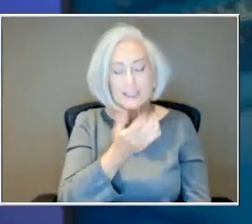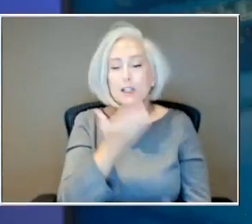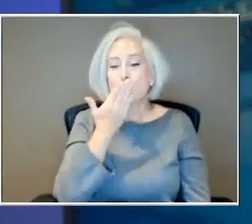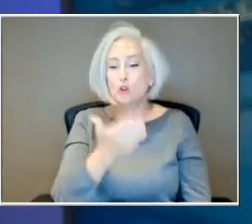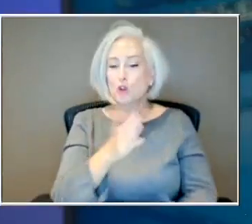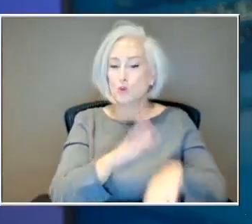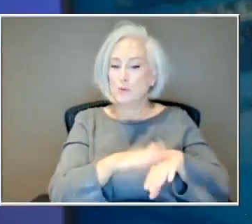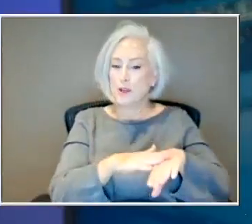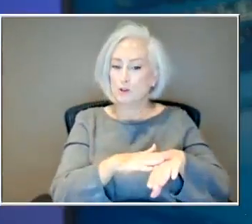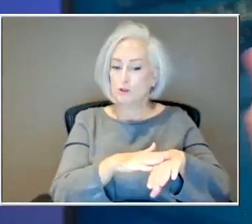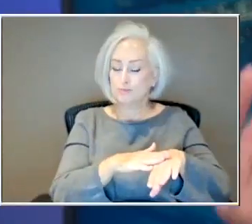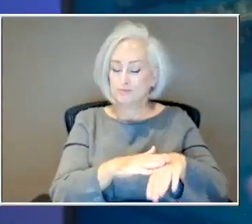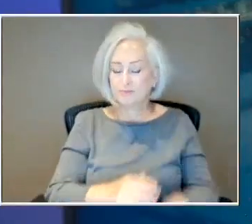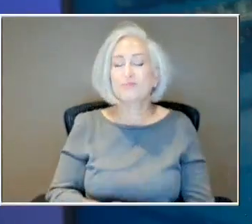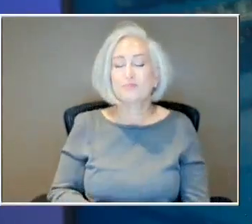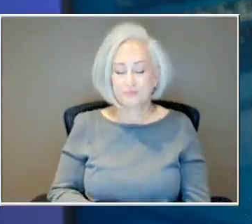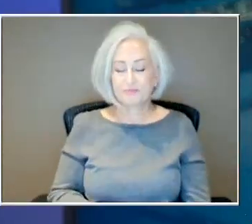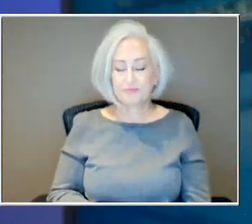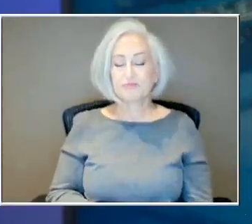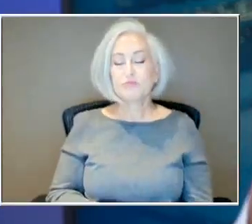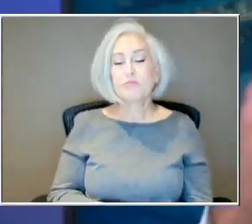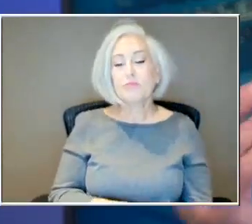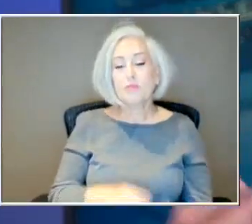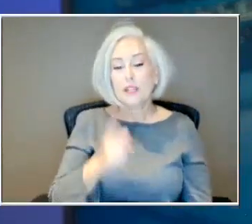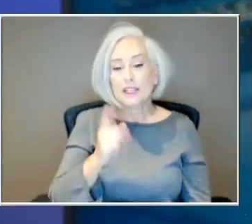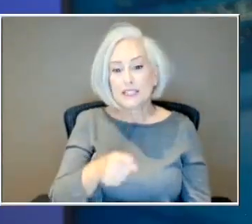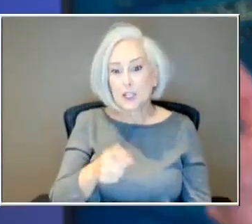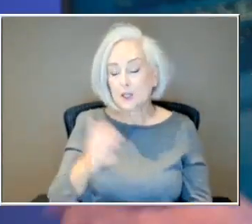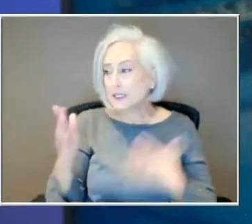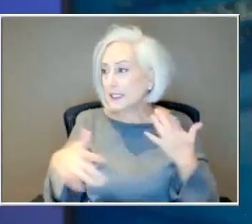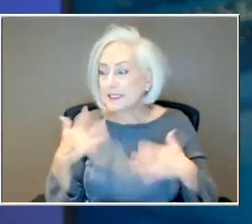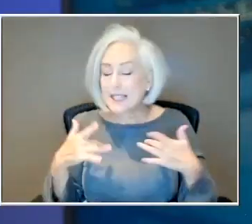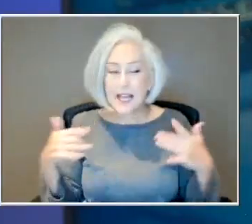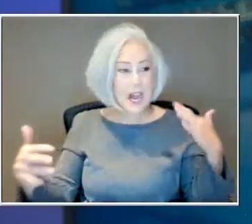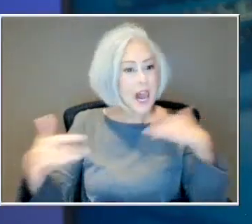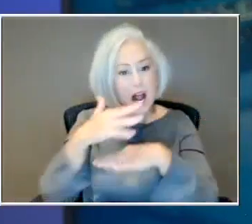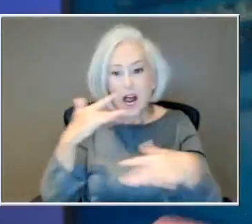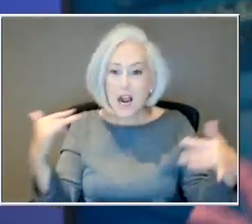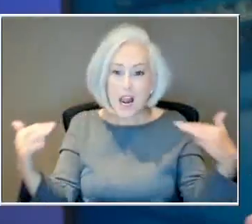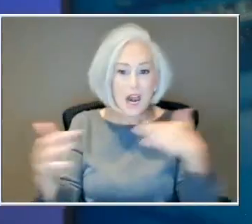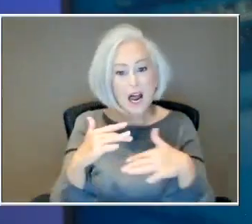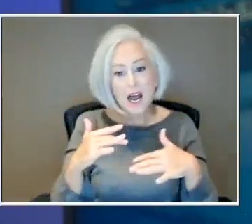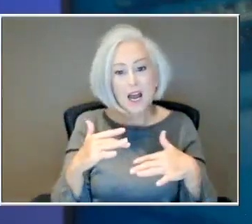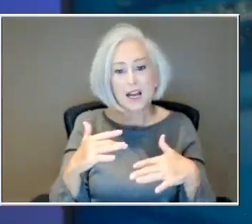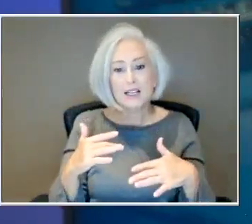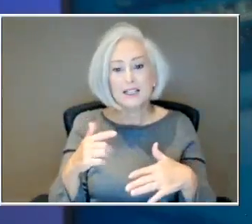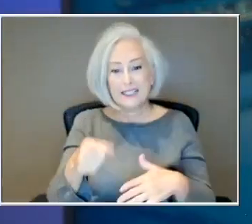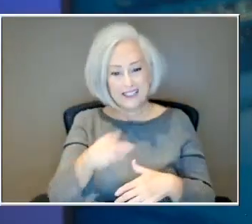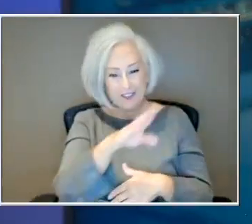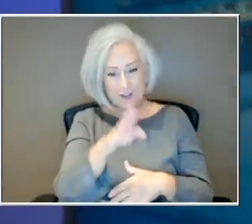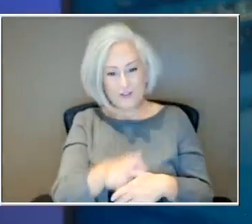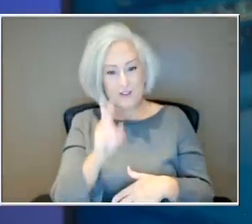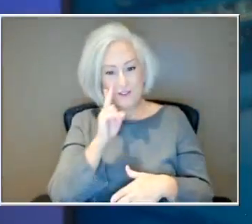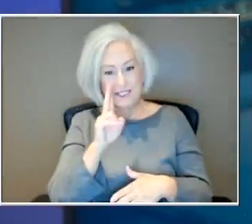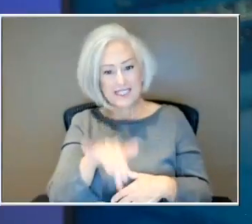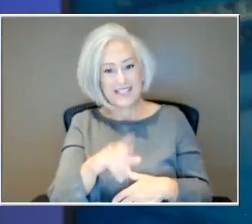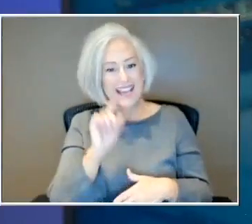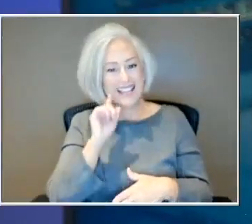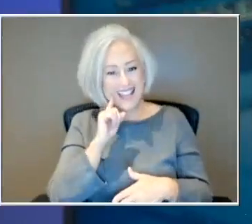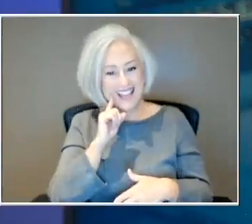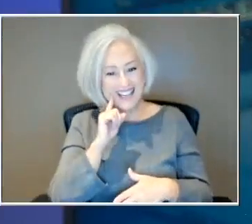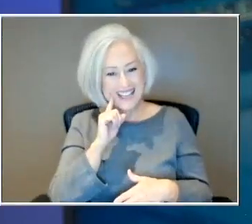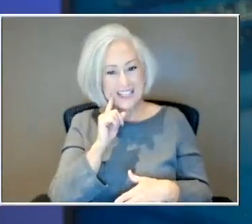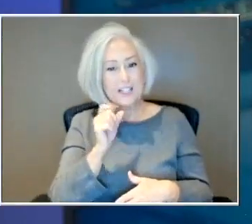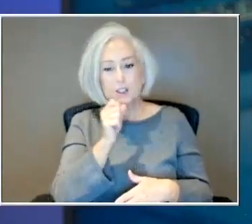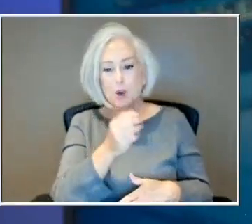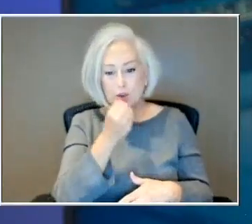again, because as they're in the midst of a bunch of kids running around, if you have never seen that candy, don't eat it yet. That candy can still wait until